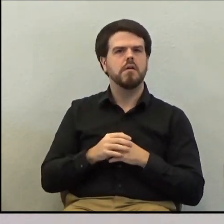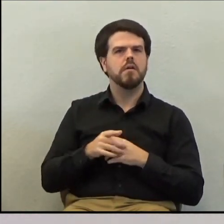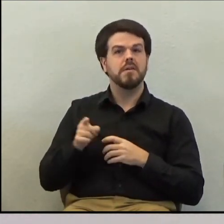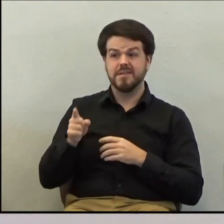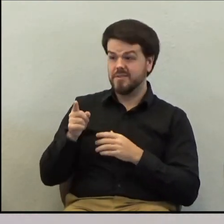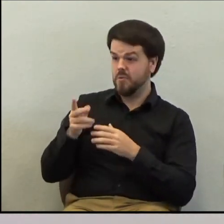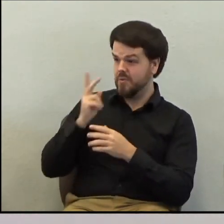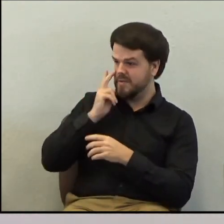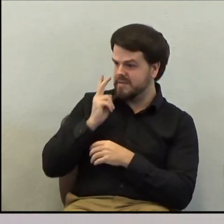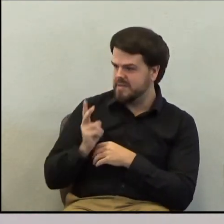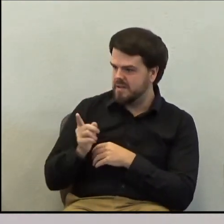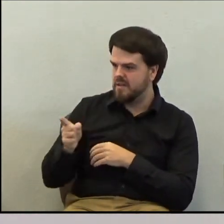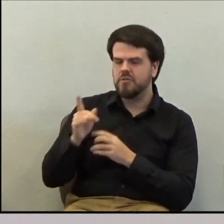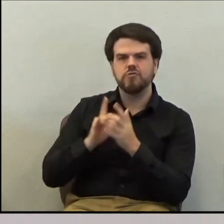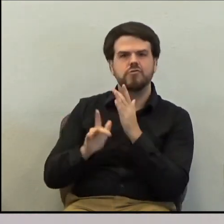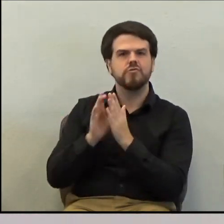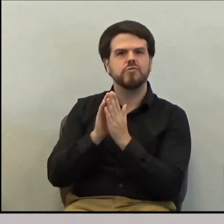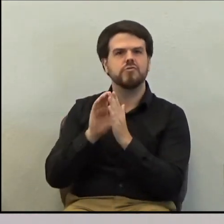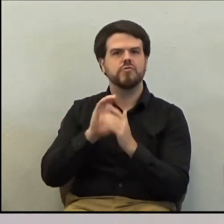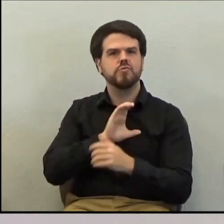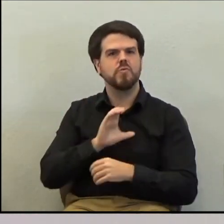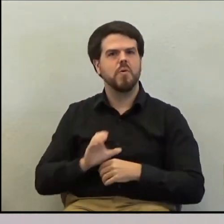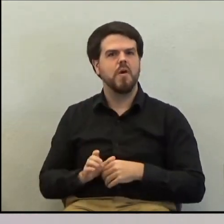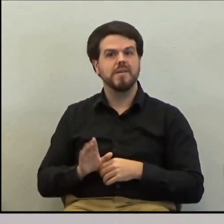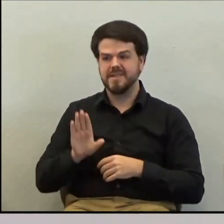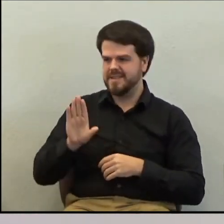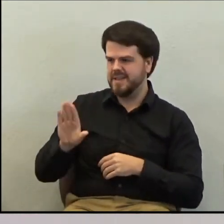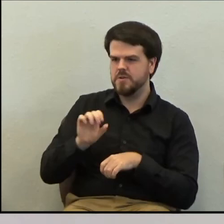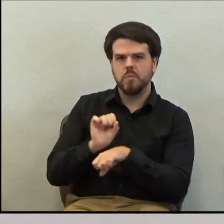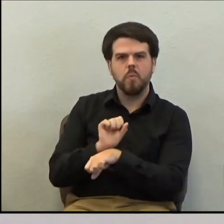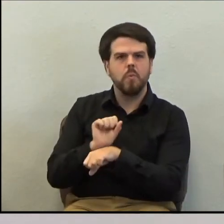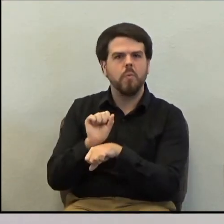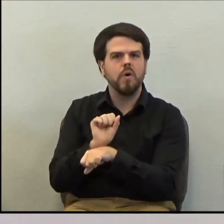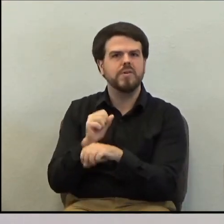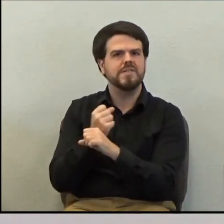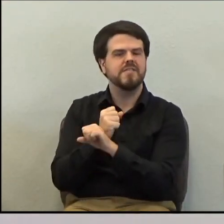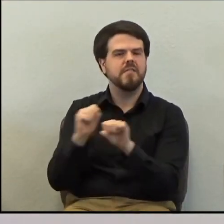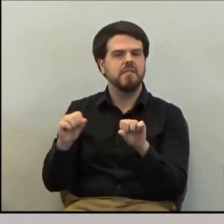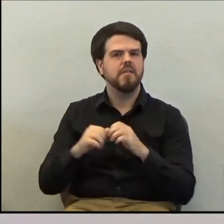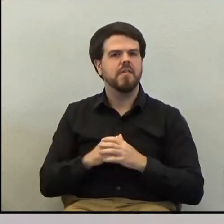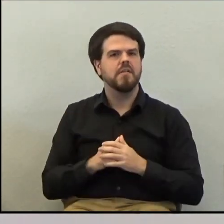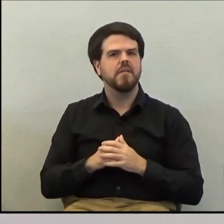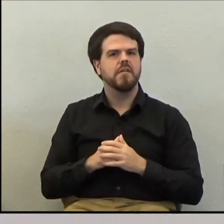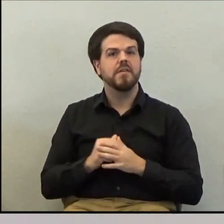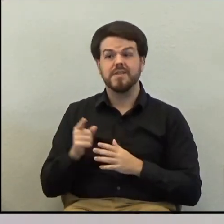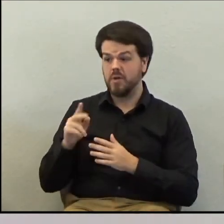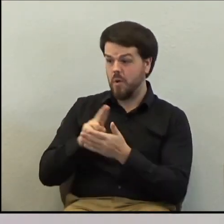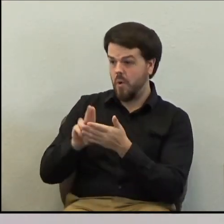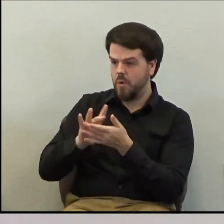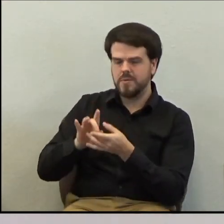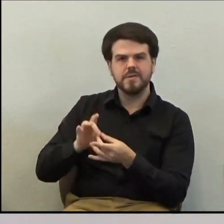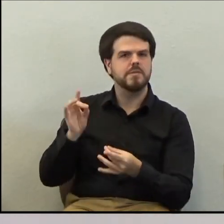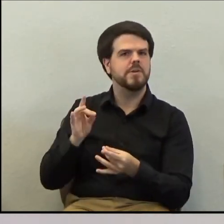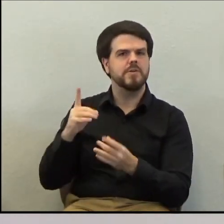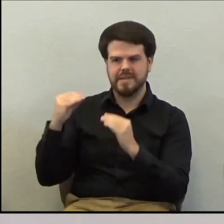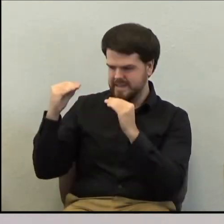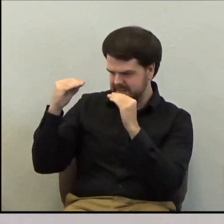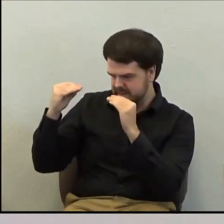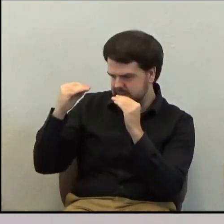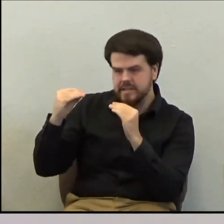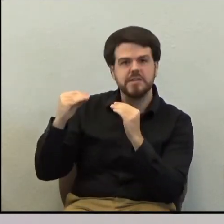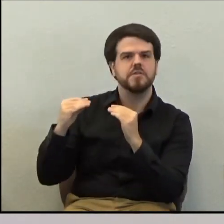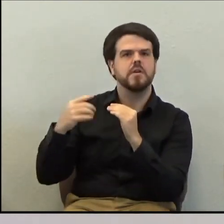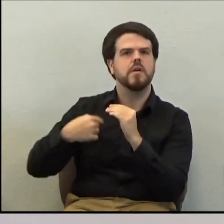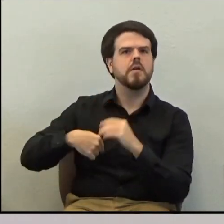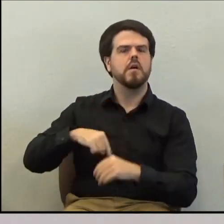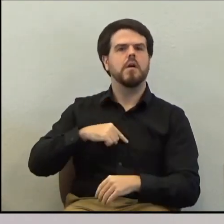salvation. Then it begins to make sense to us, because the Holy Spirit is teaching us through it. He's working in us.